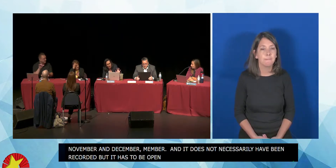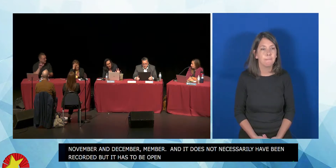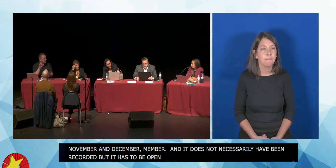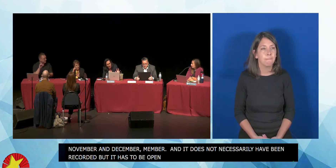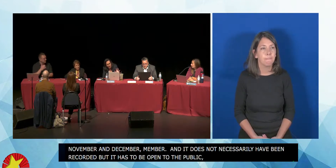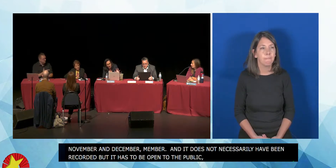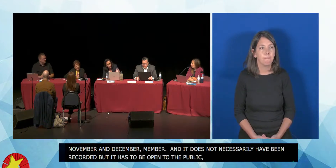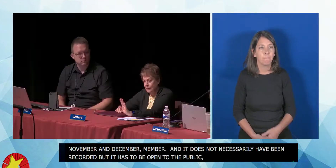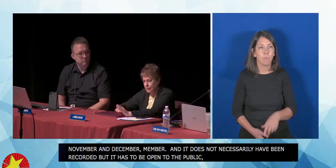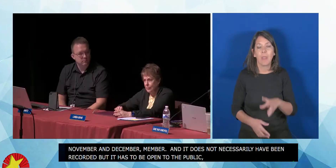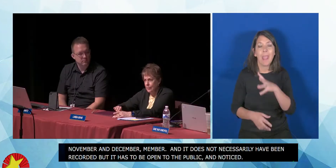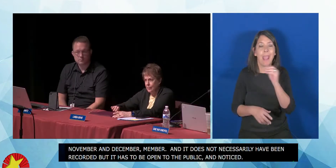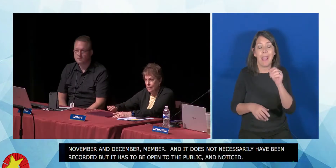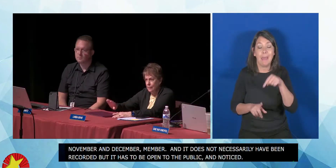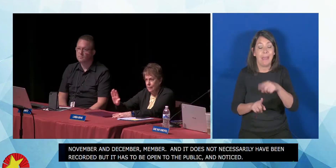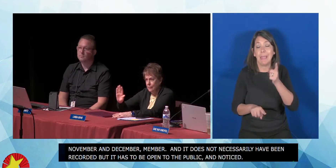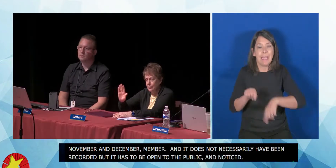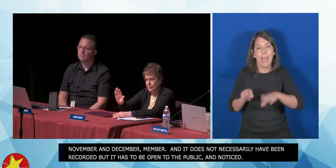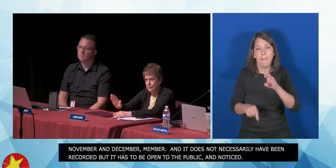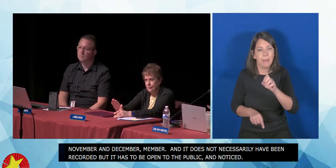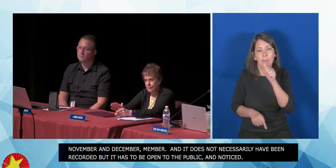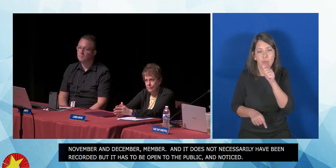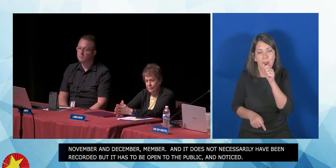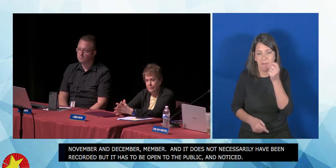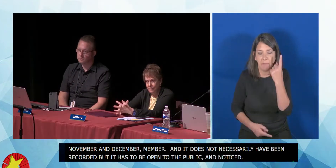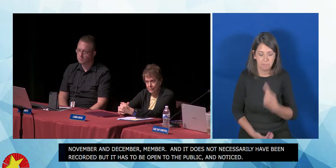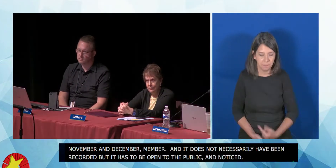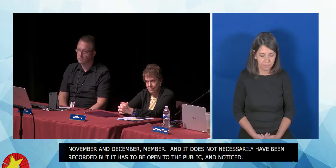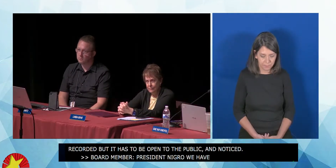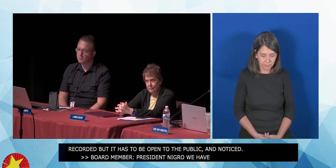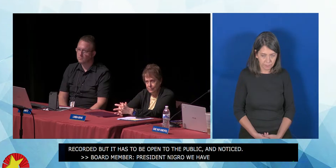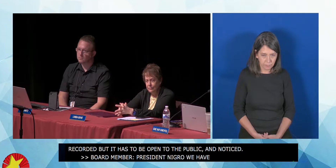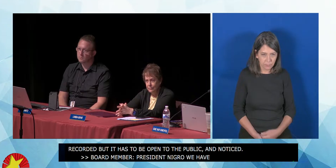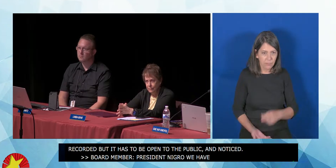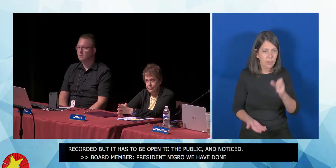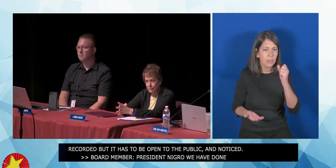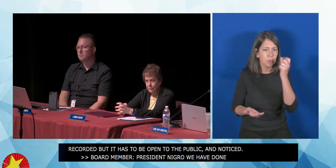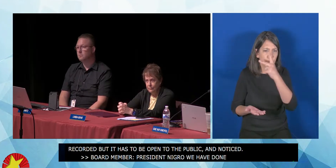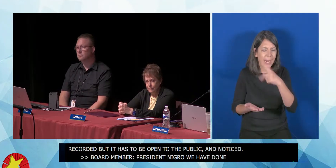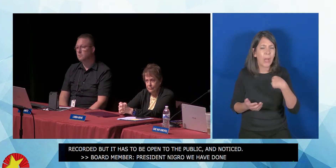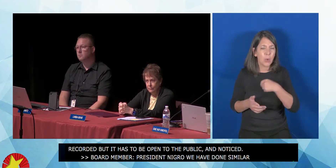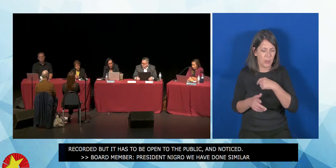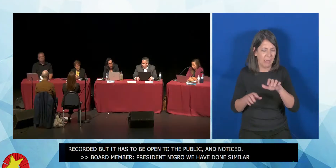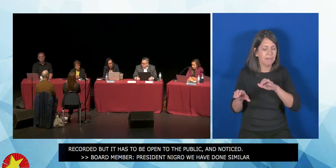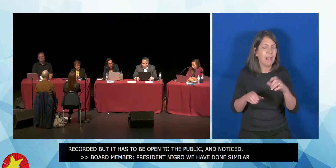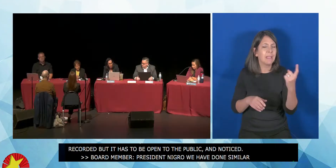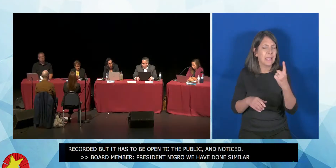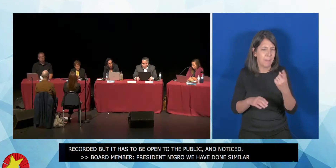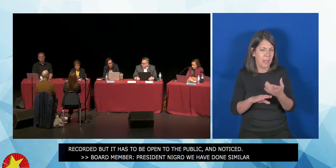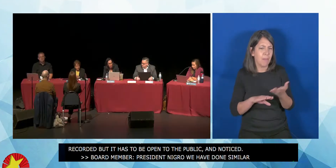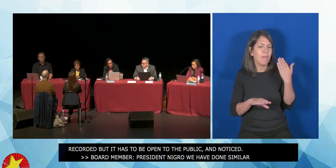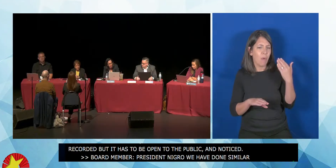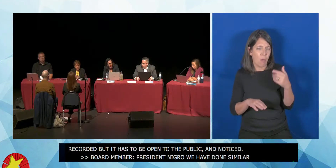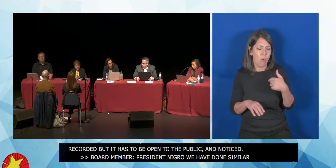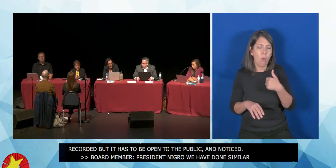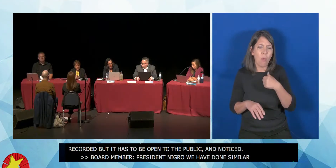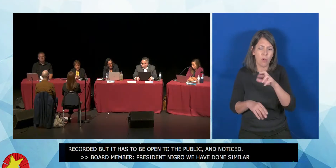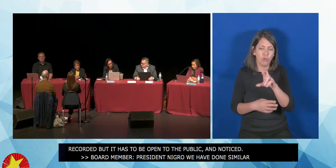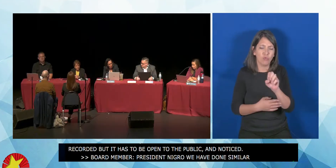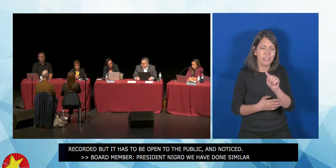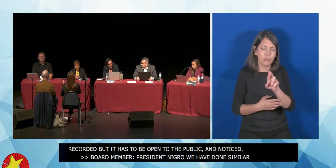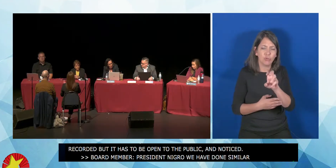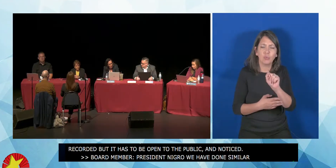President Nigro, we have done similar to work study as a retreat where it was open to the public. We just did not